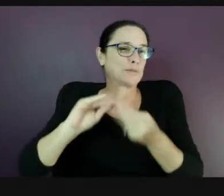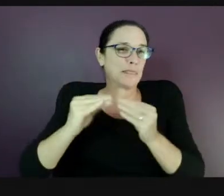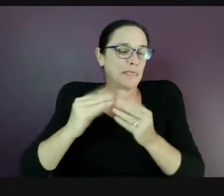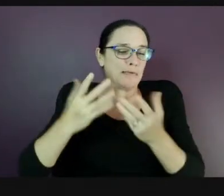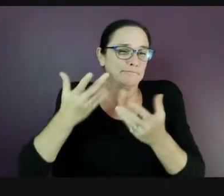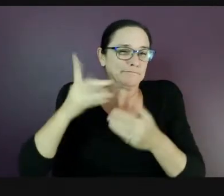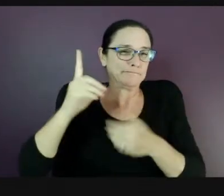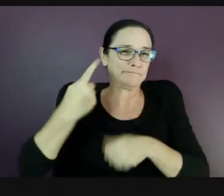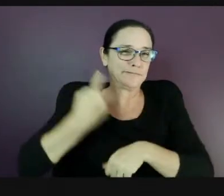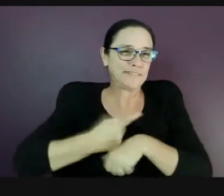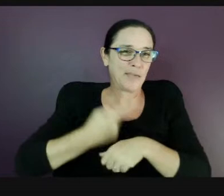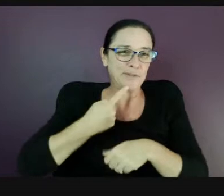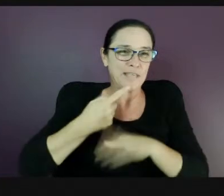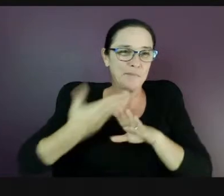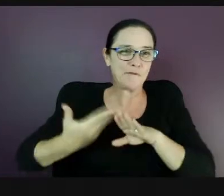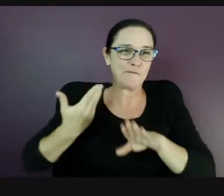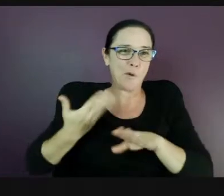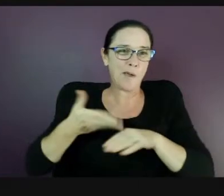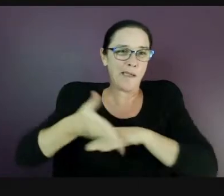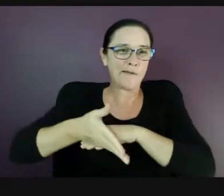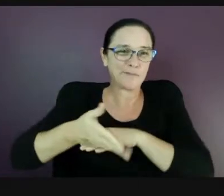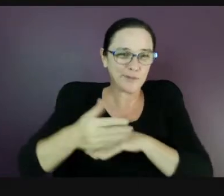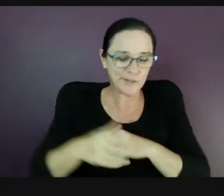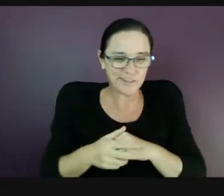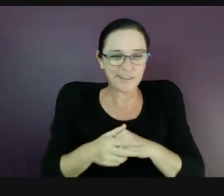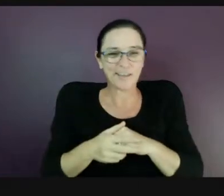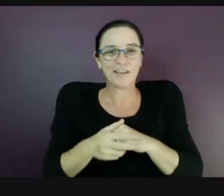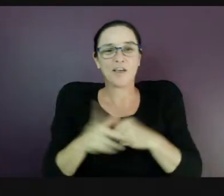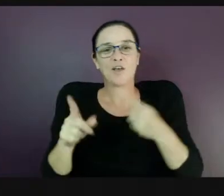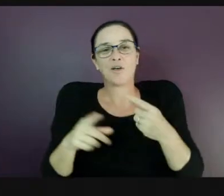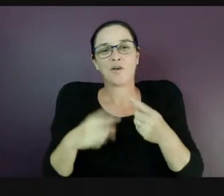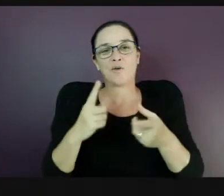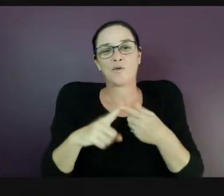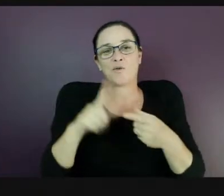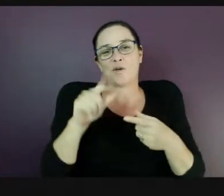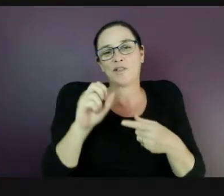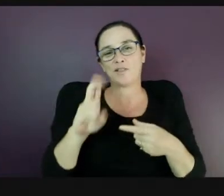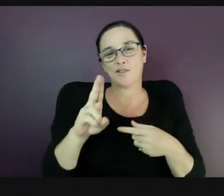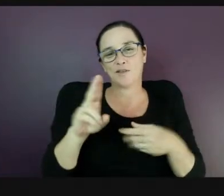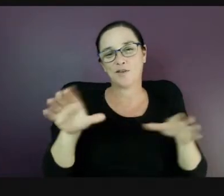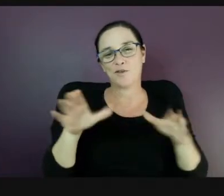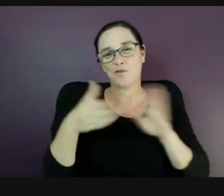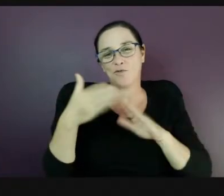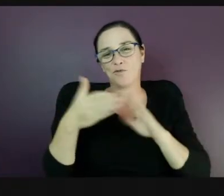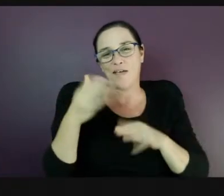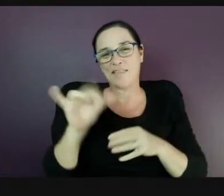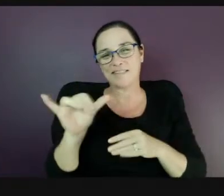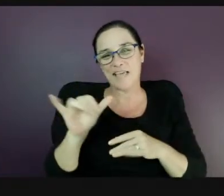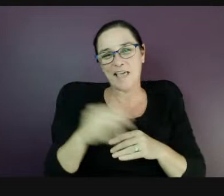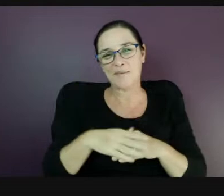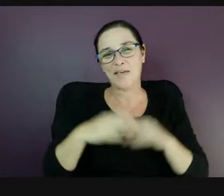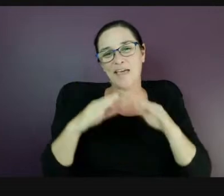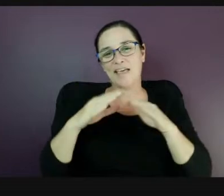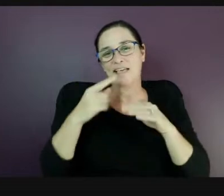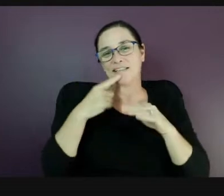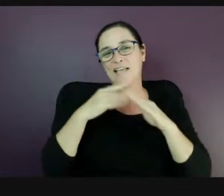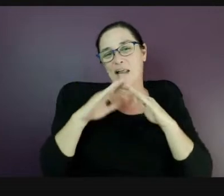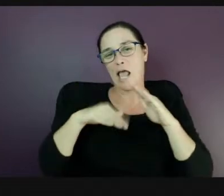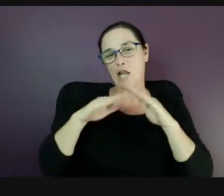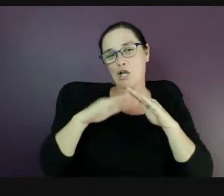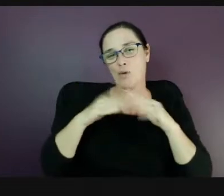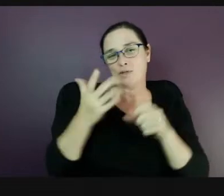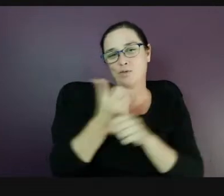thing. And when Lou ran the same poll on Two Pineapples and it showed the under was winning, now we have a